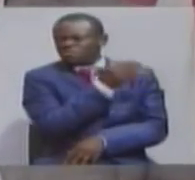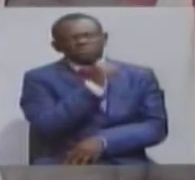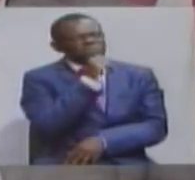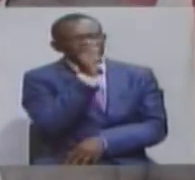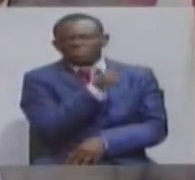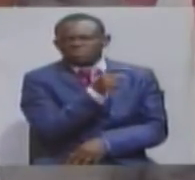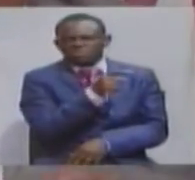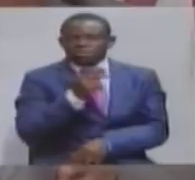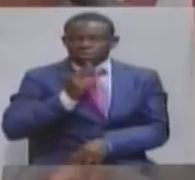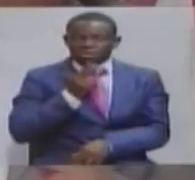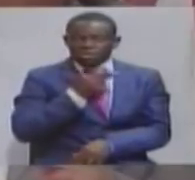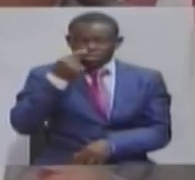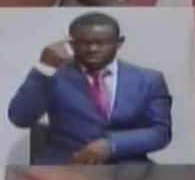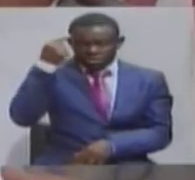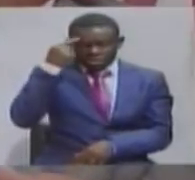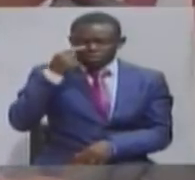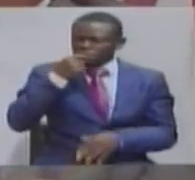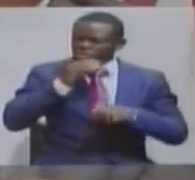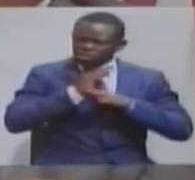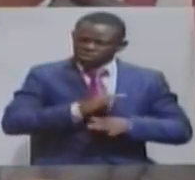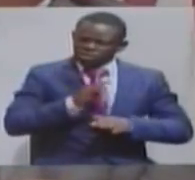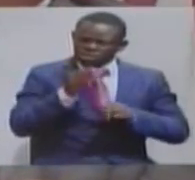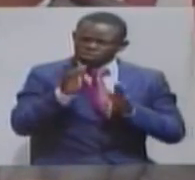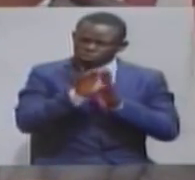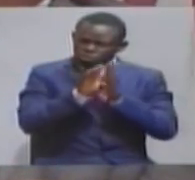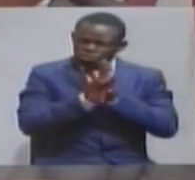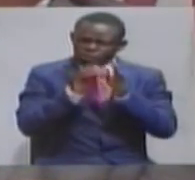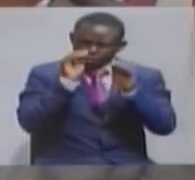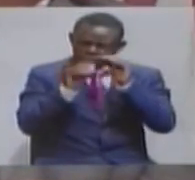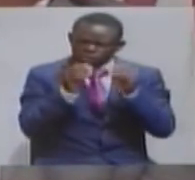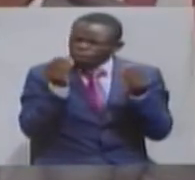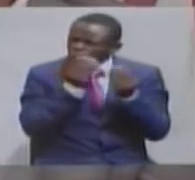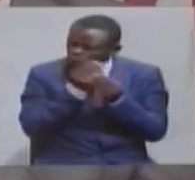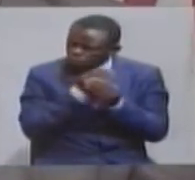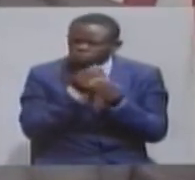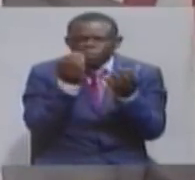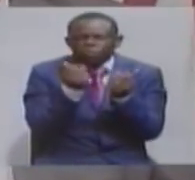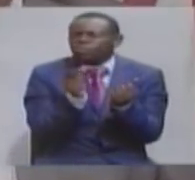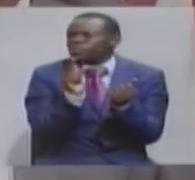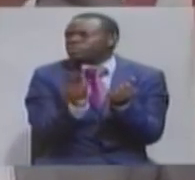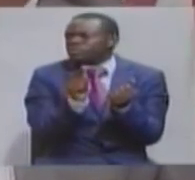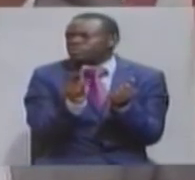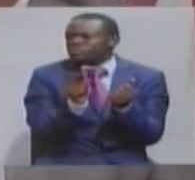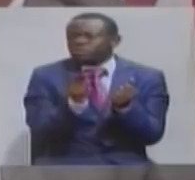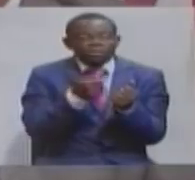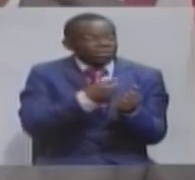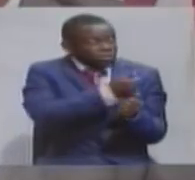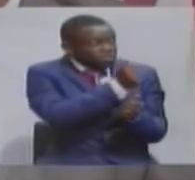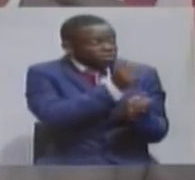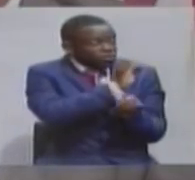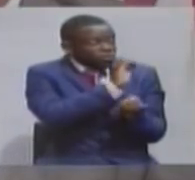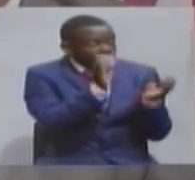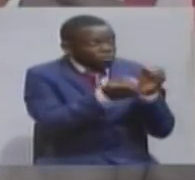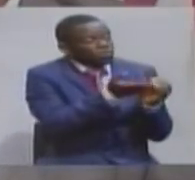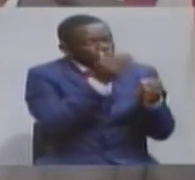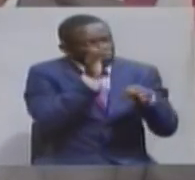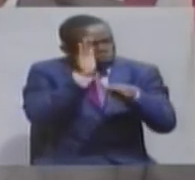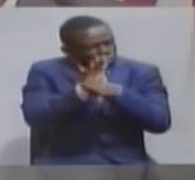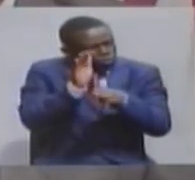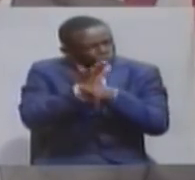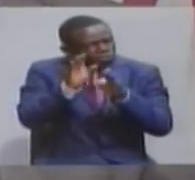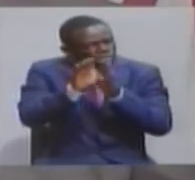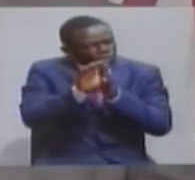Whatever government comes up with, they want to oppose and take the opposite view. We asked them, bring submissions to the constitution refinement, they